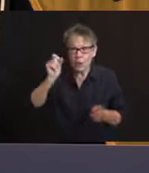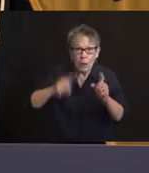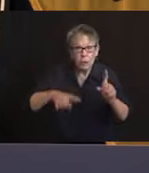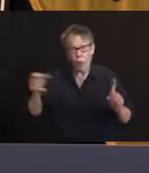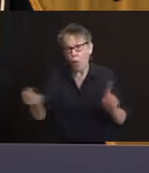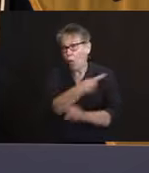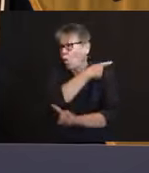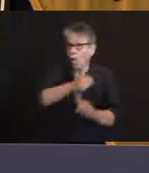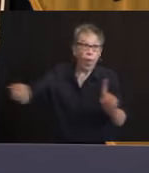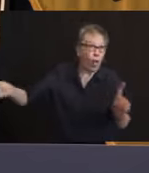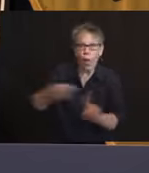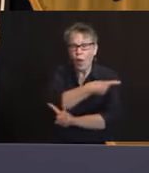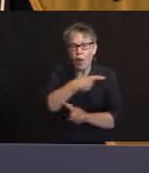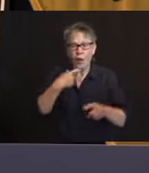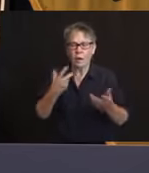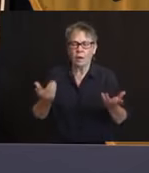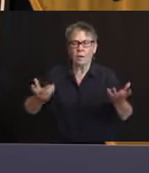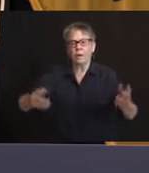past